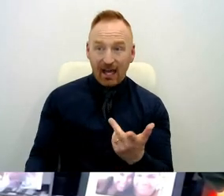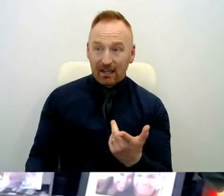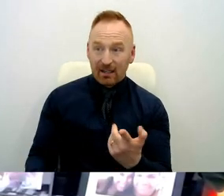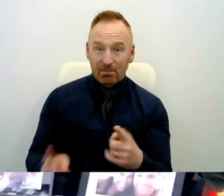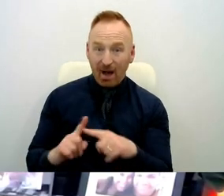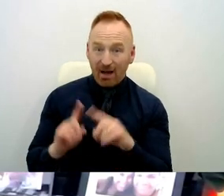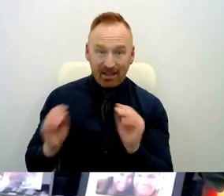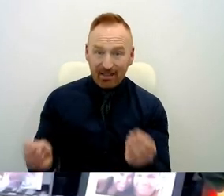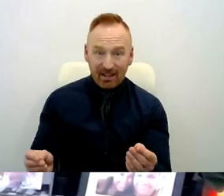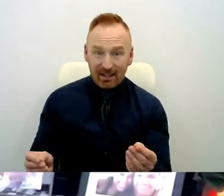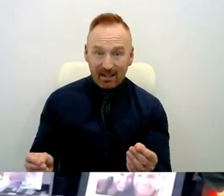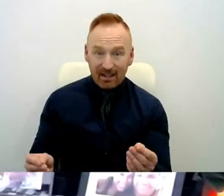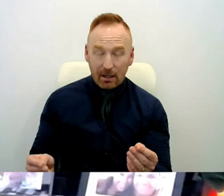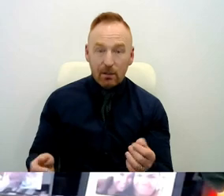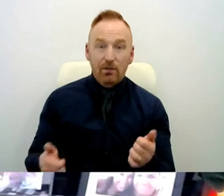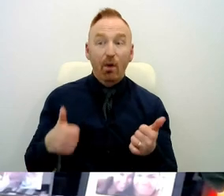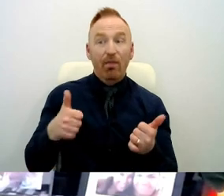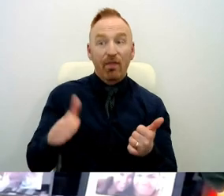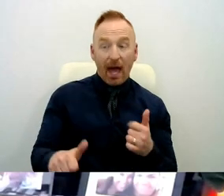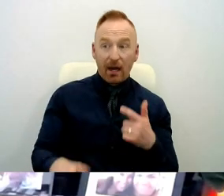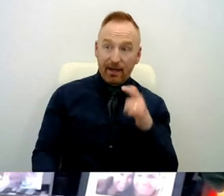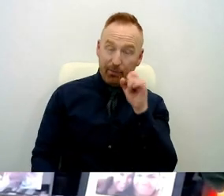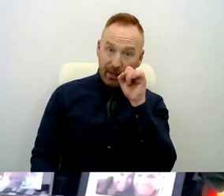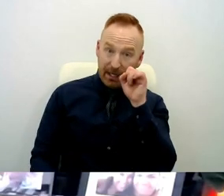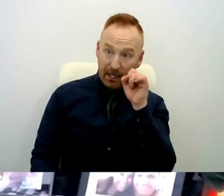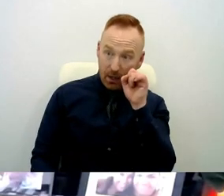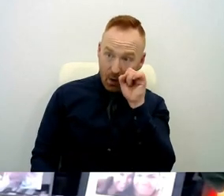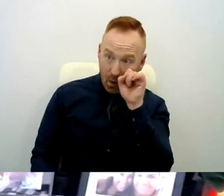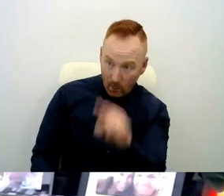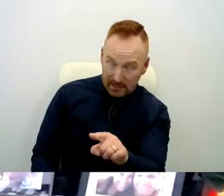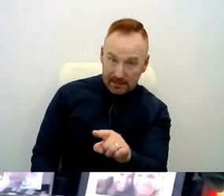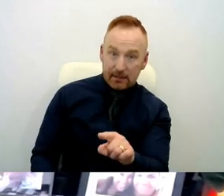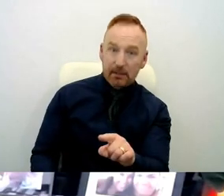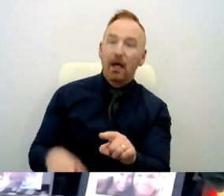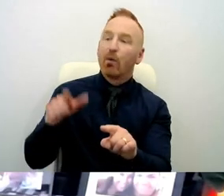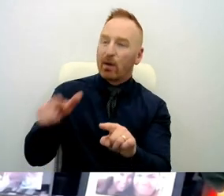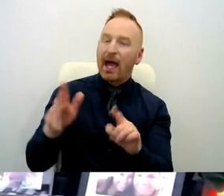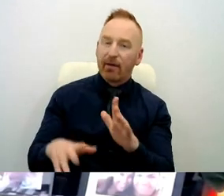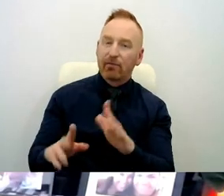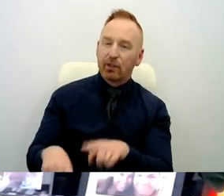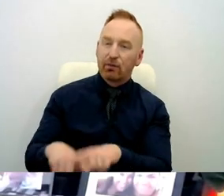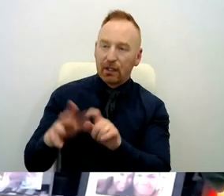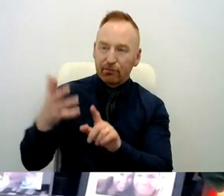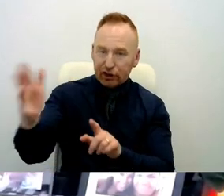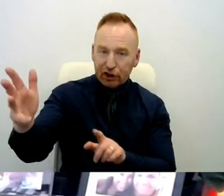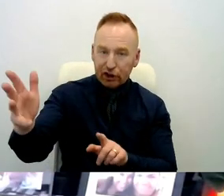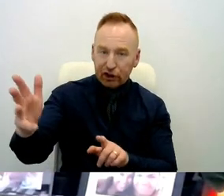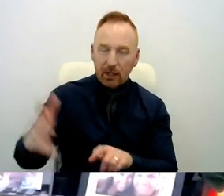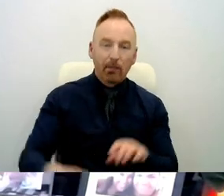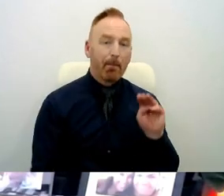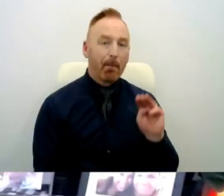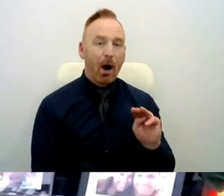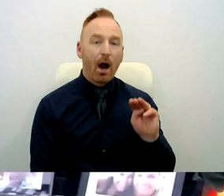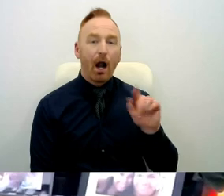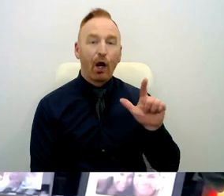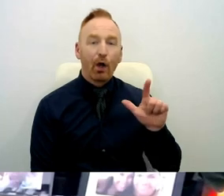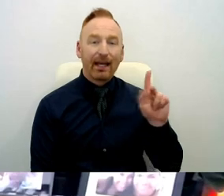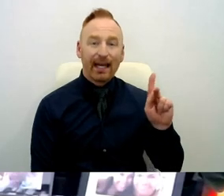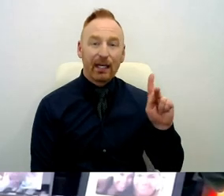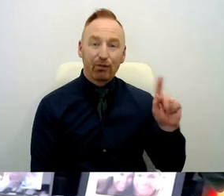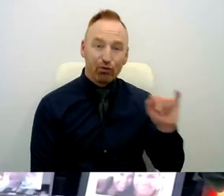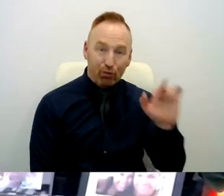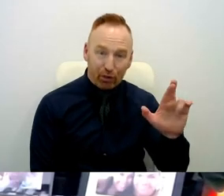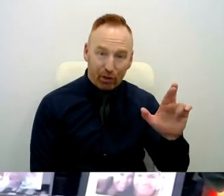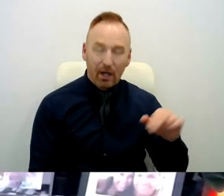no good is happening. So the very least, we have to start disrupting it where we see it. That's what Martin Luther King Jr. was talking about when he was talking about a